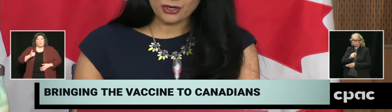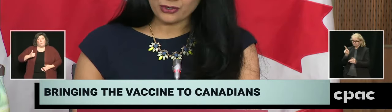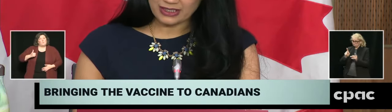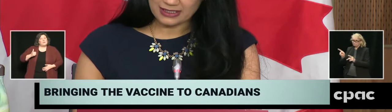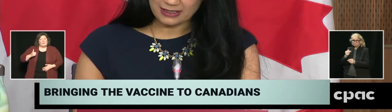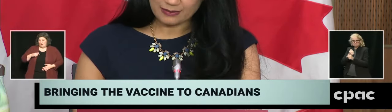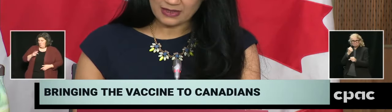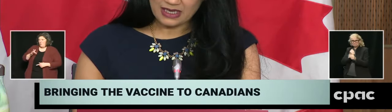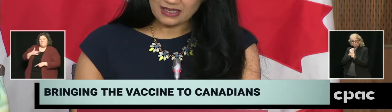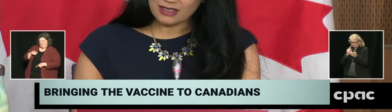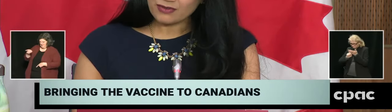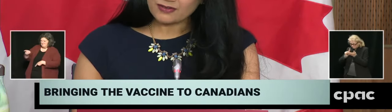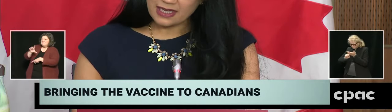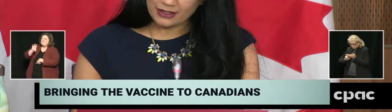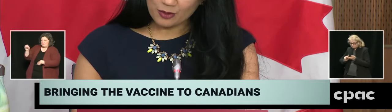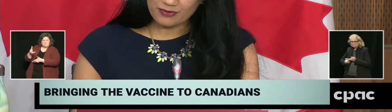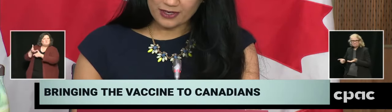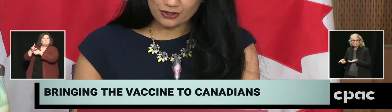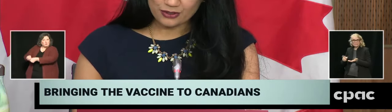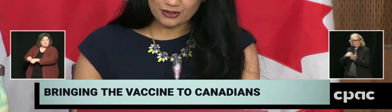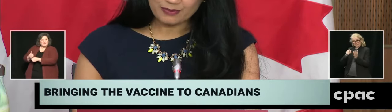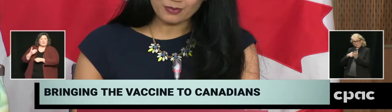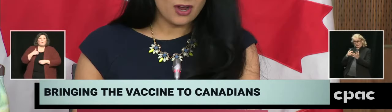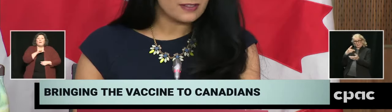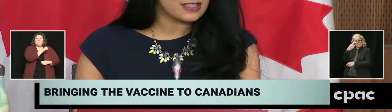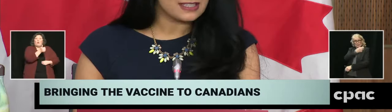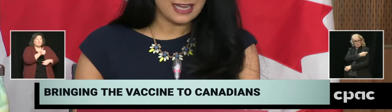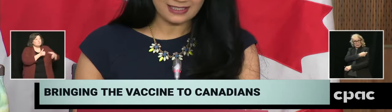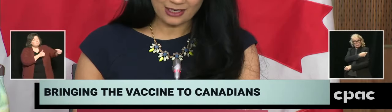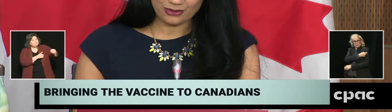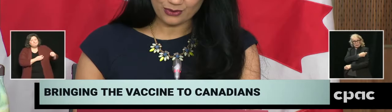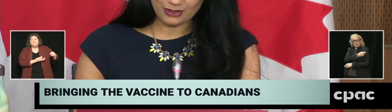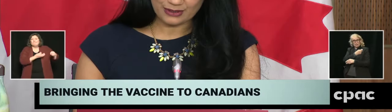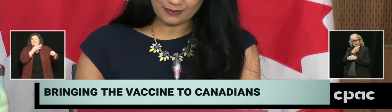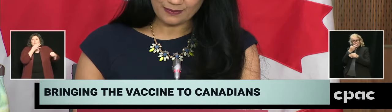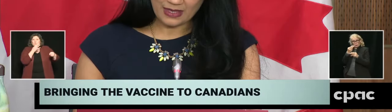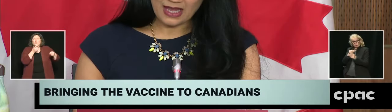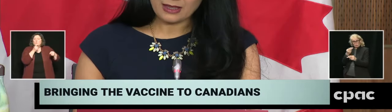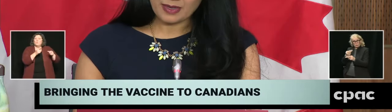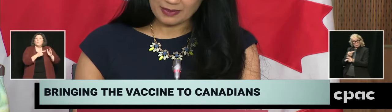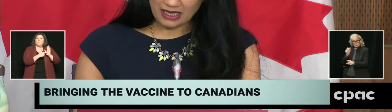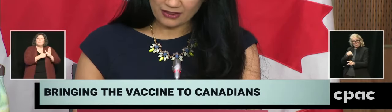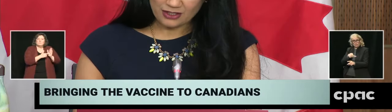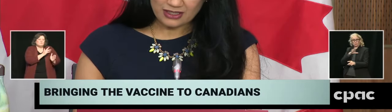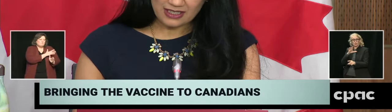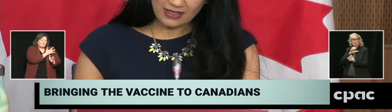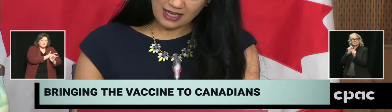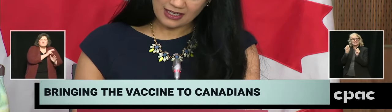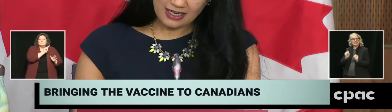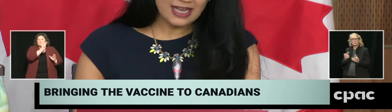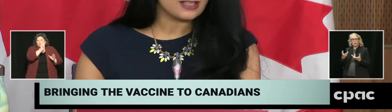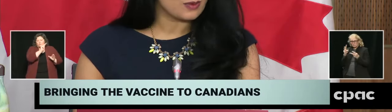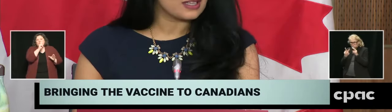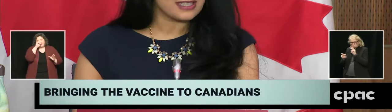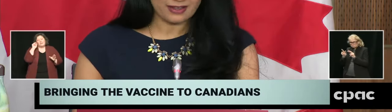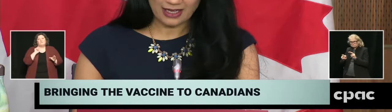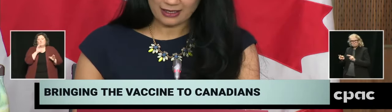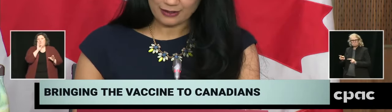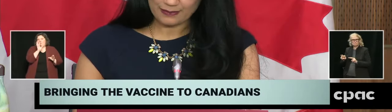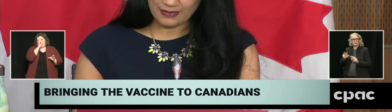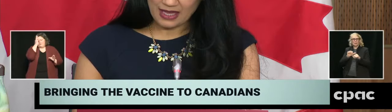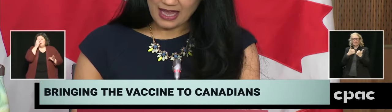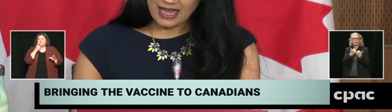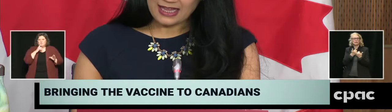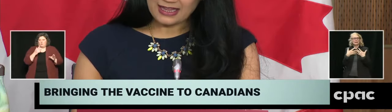safety monitoring system that involves healthcare professionals, the provinces and territories, the Public Health Agency of Canada, as well as Health